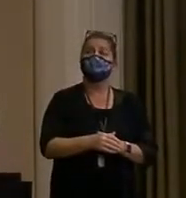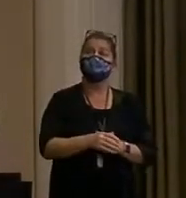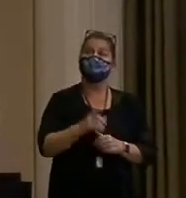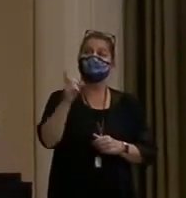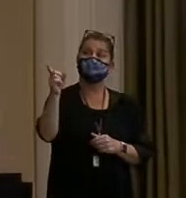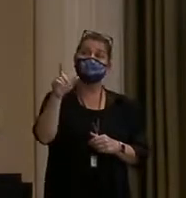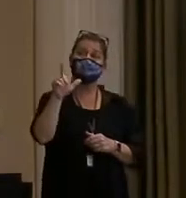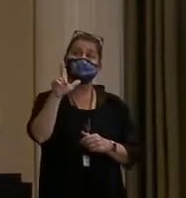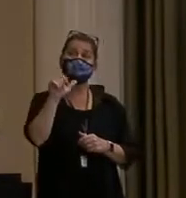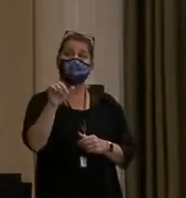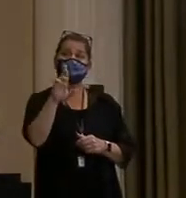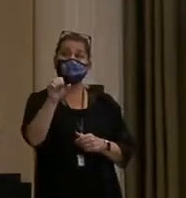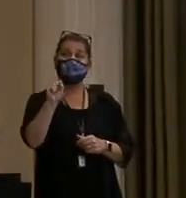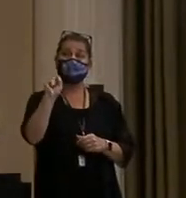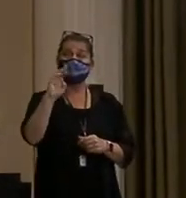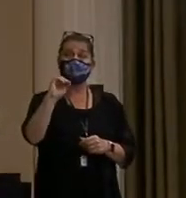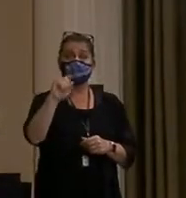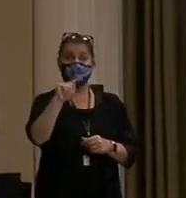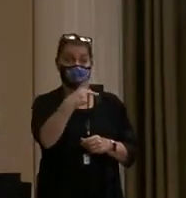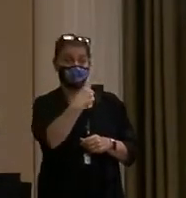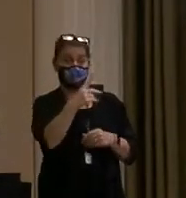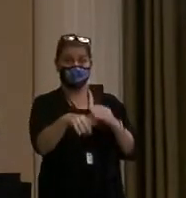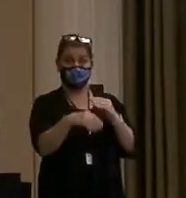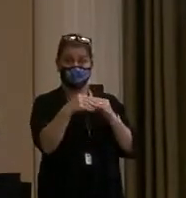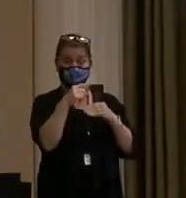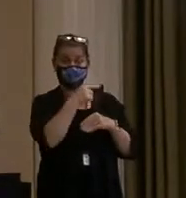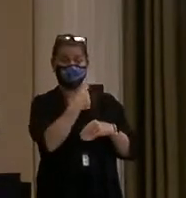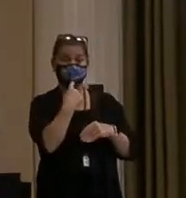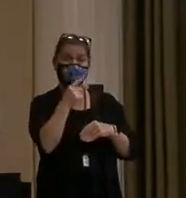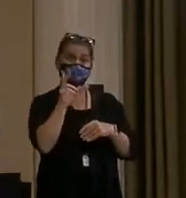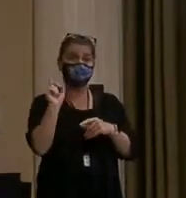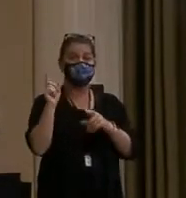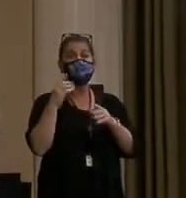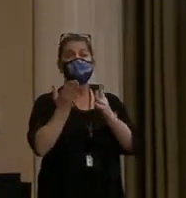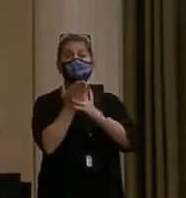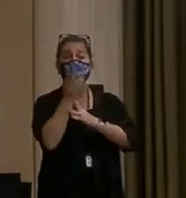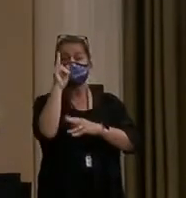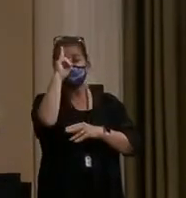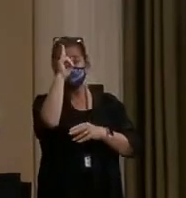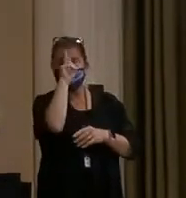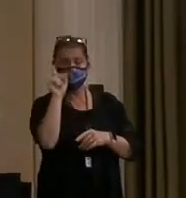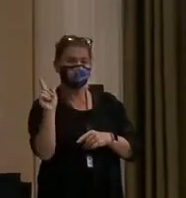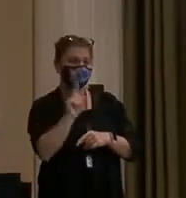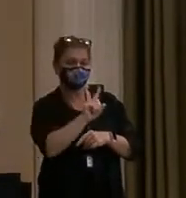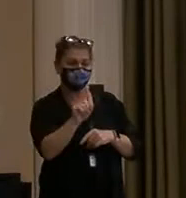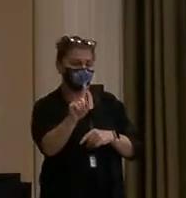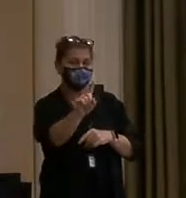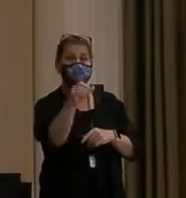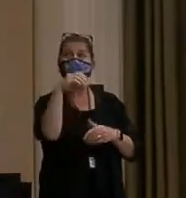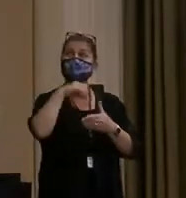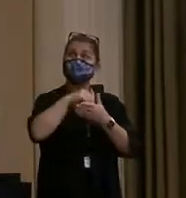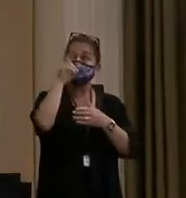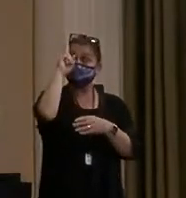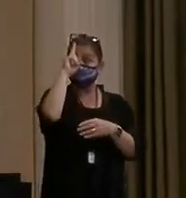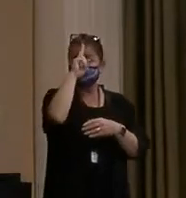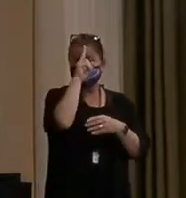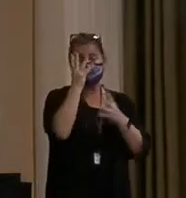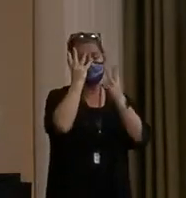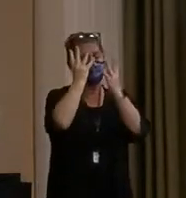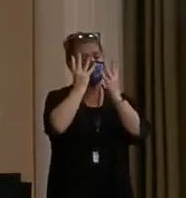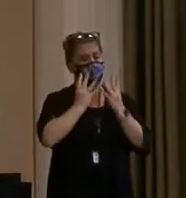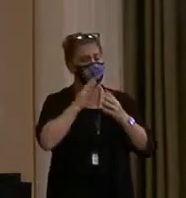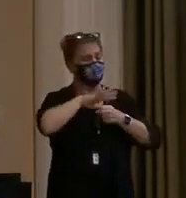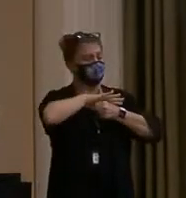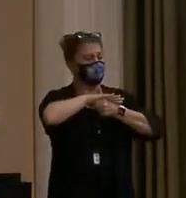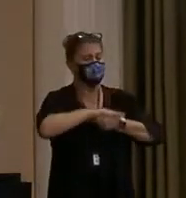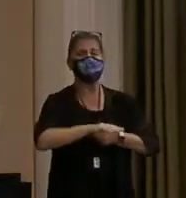Dr. Larry Smith said, as he would make regular rounds through the hospital. In the hospital, it's very sad,